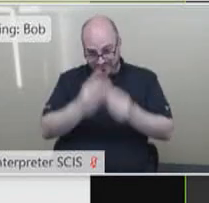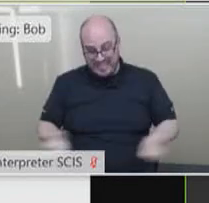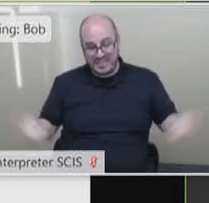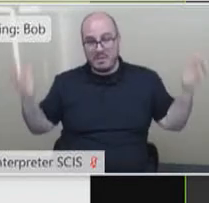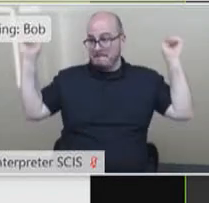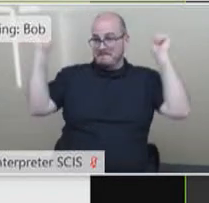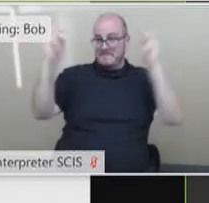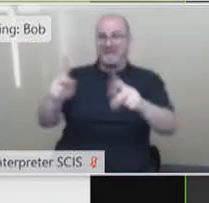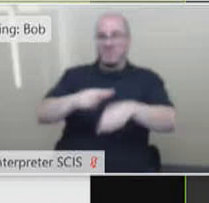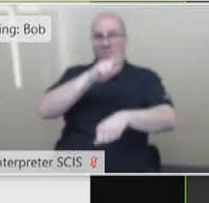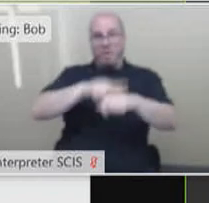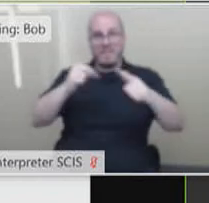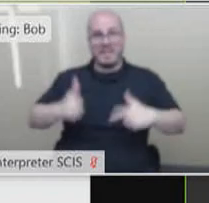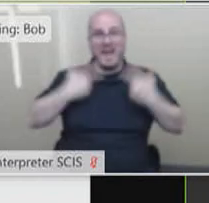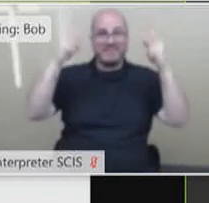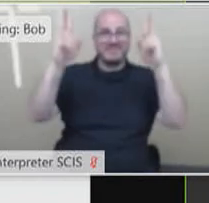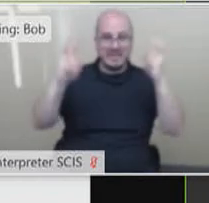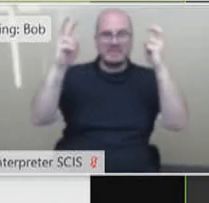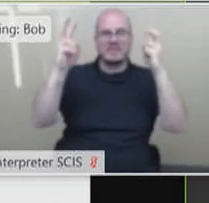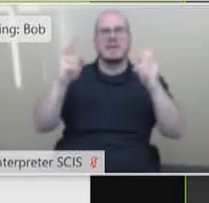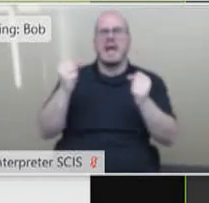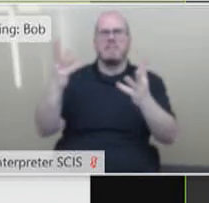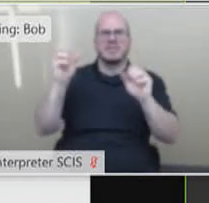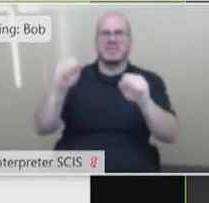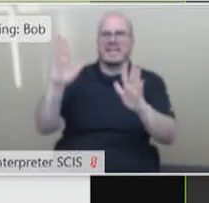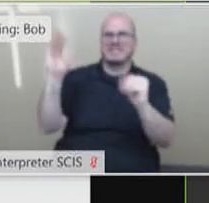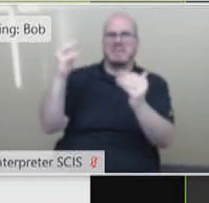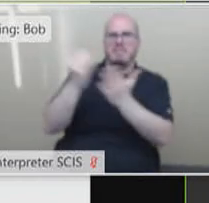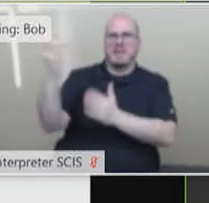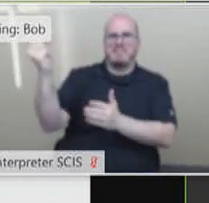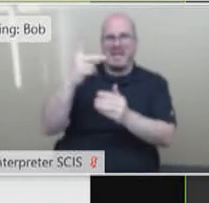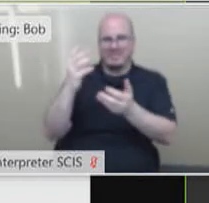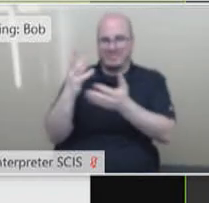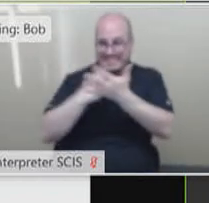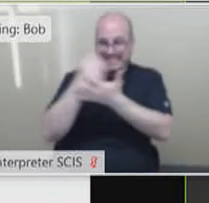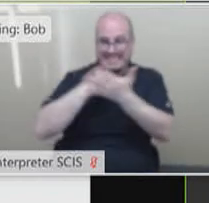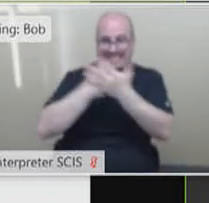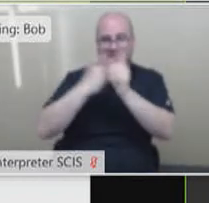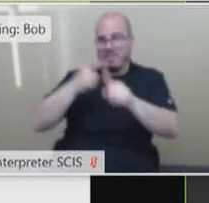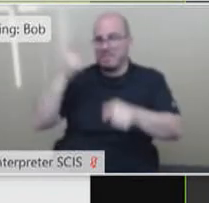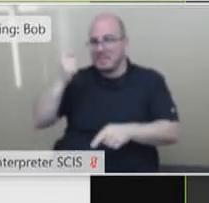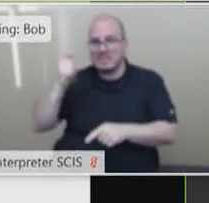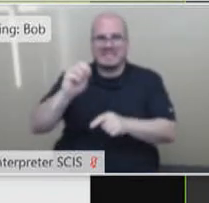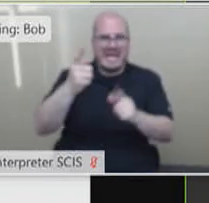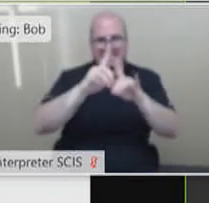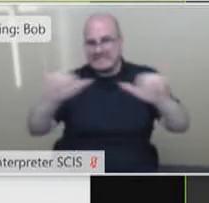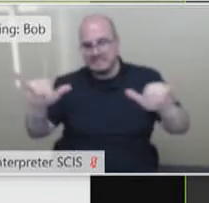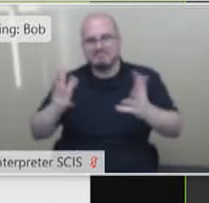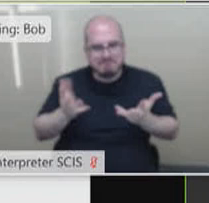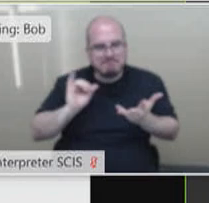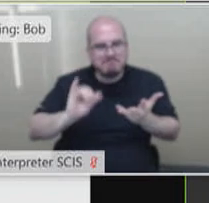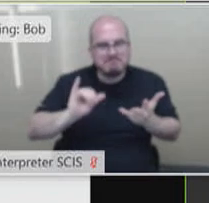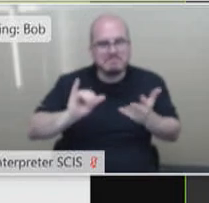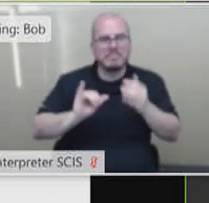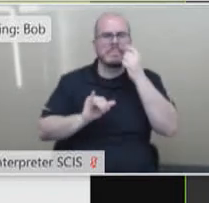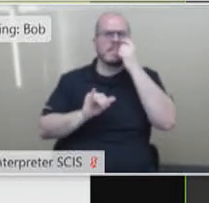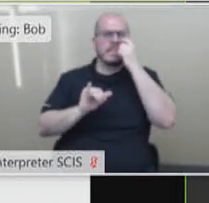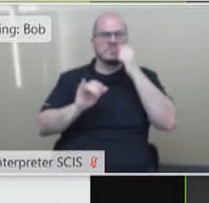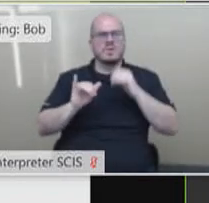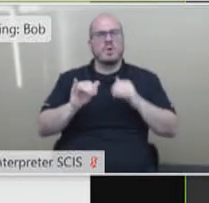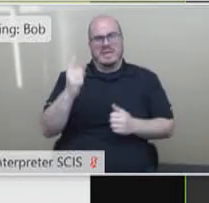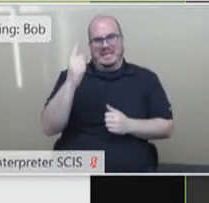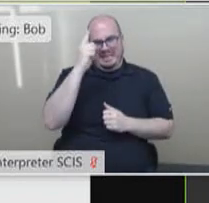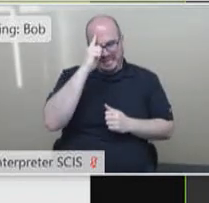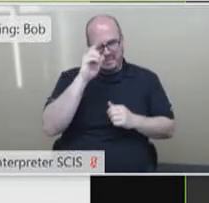those scenarios will look like. We have landed on a scenario in which we believe that the containment measures